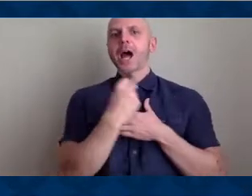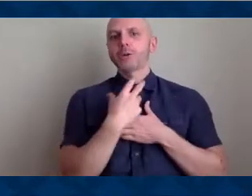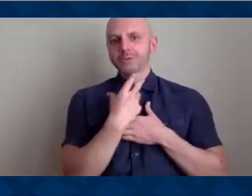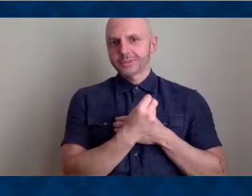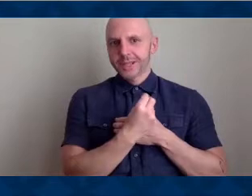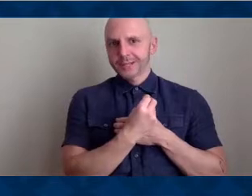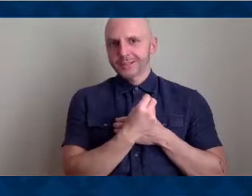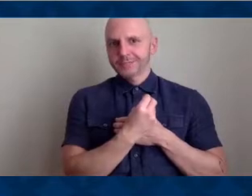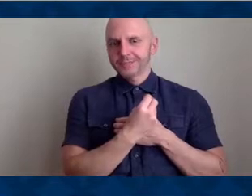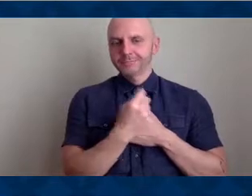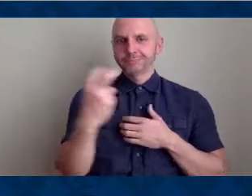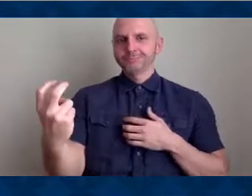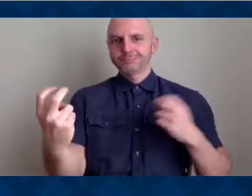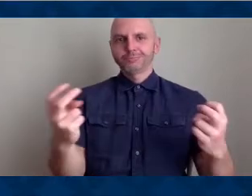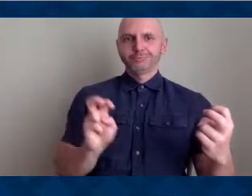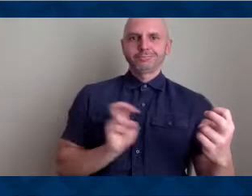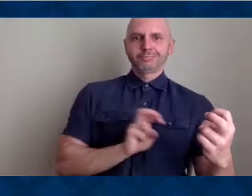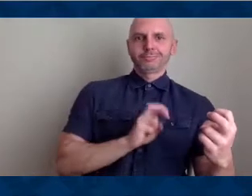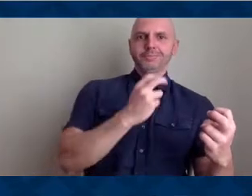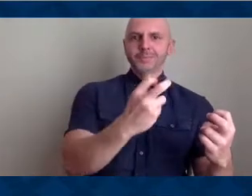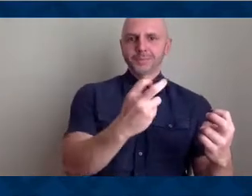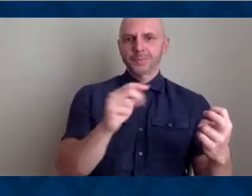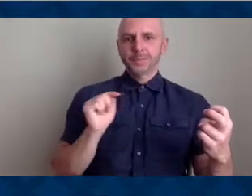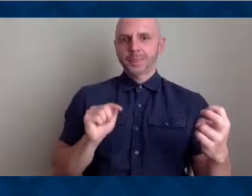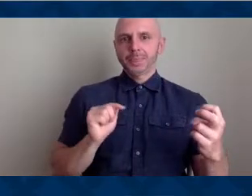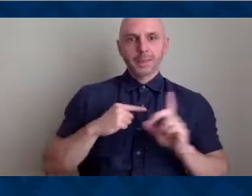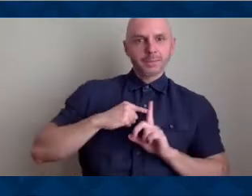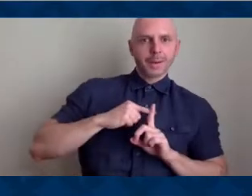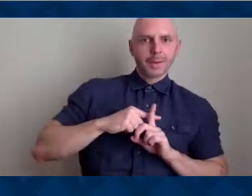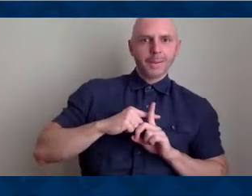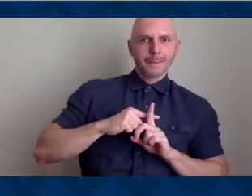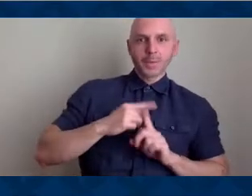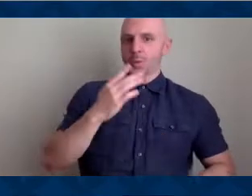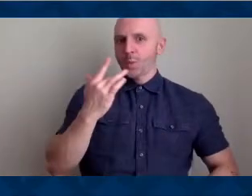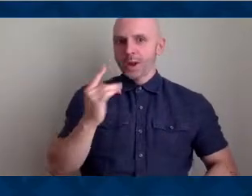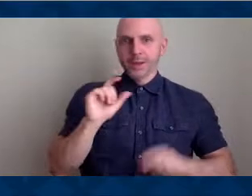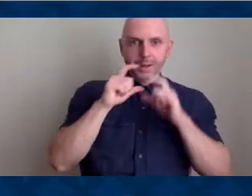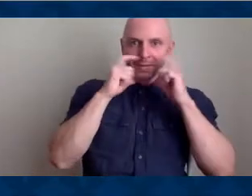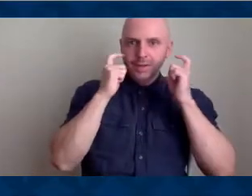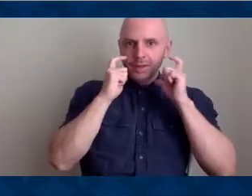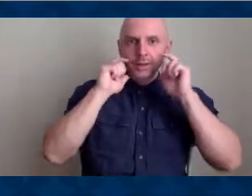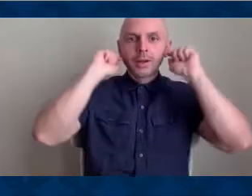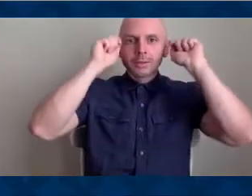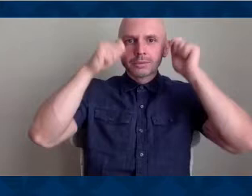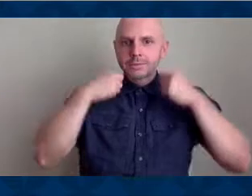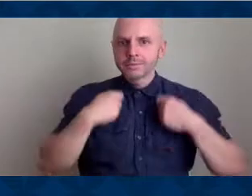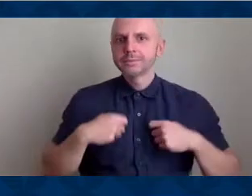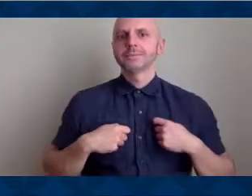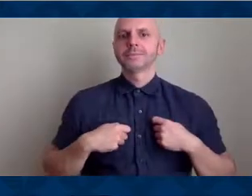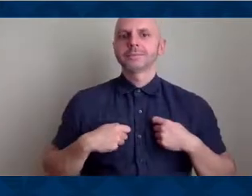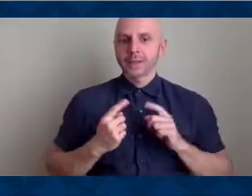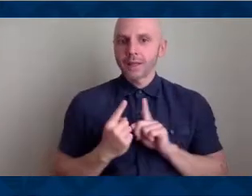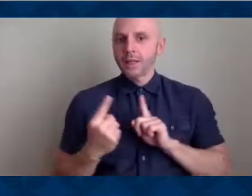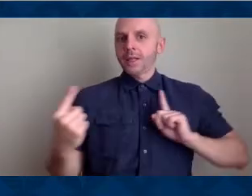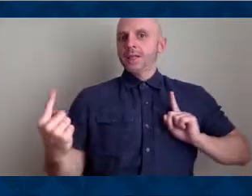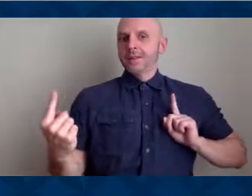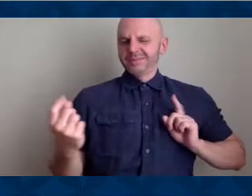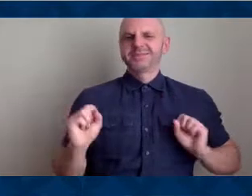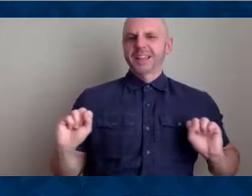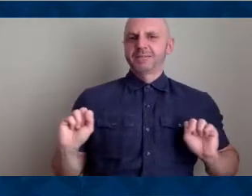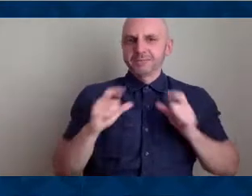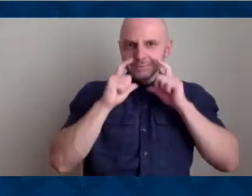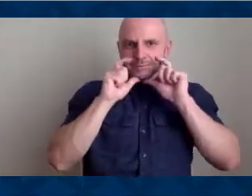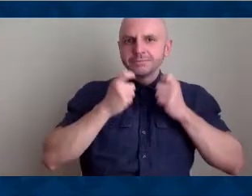outside, which the advantage of being outside is students can at least take off their masks as long as they're physically distanced.